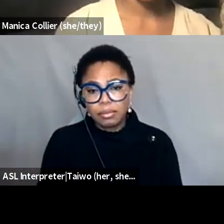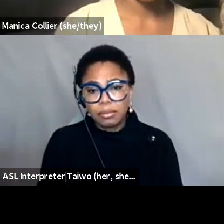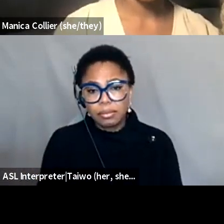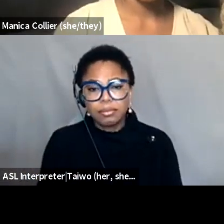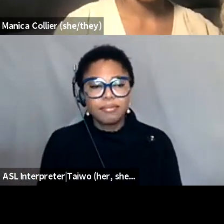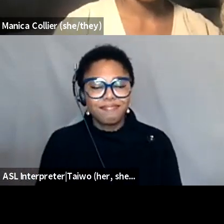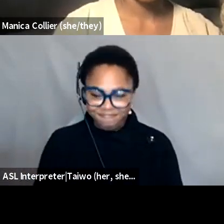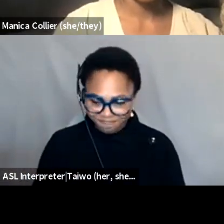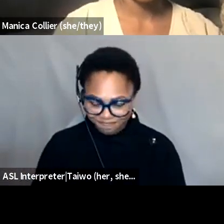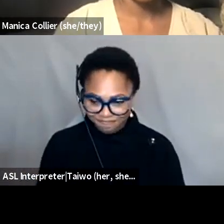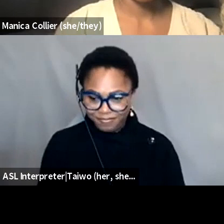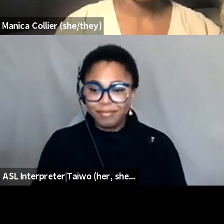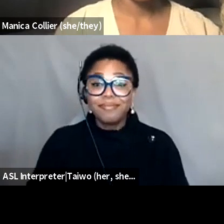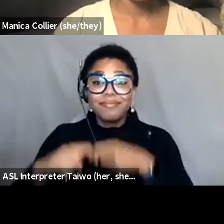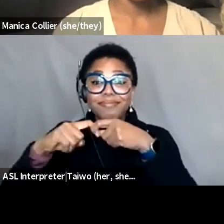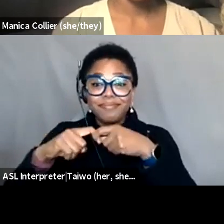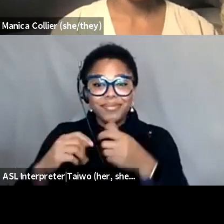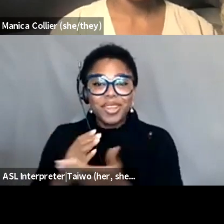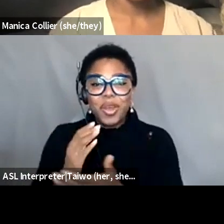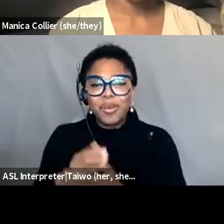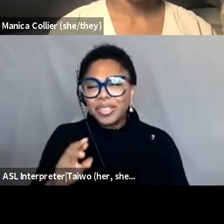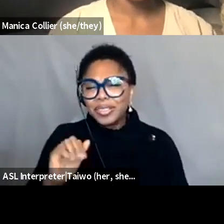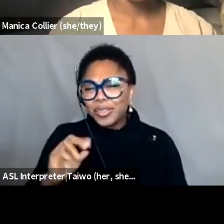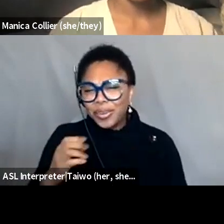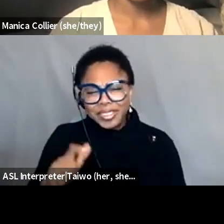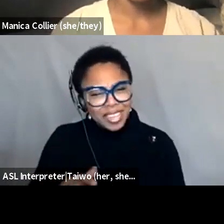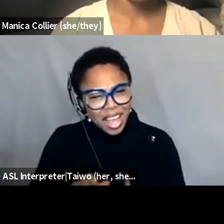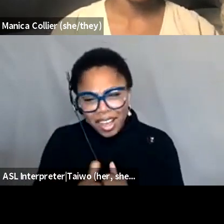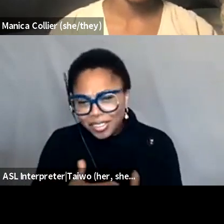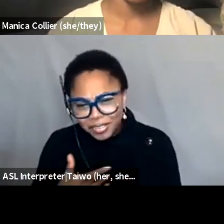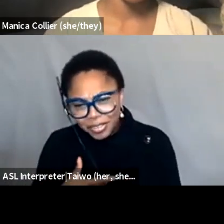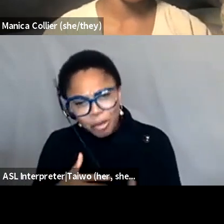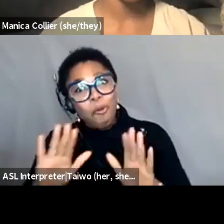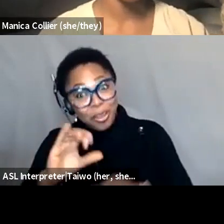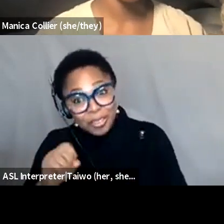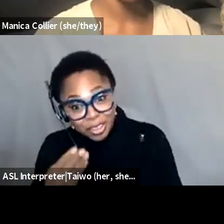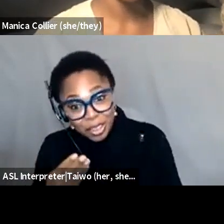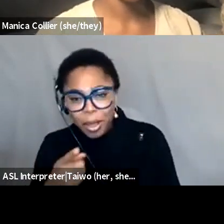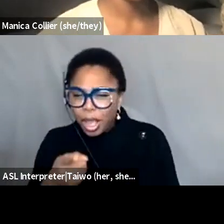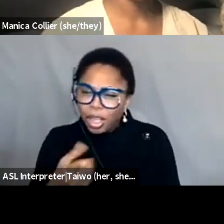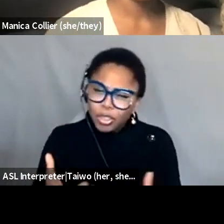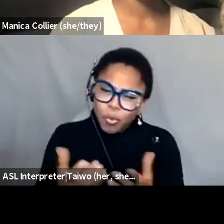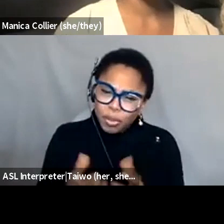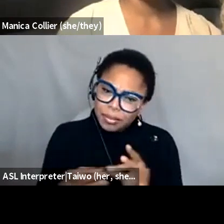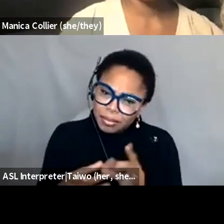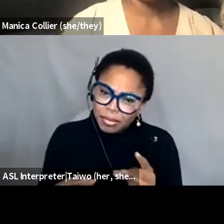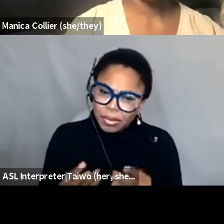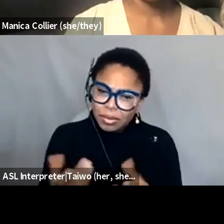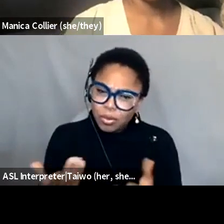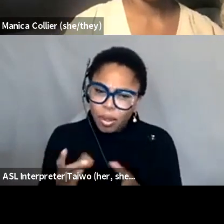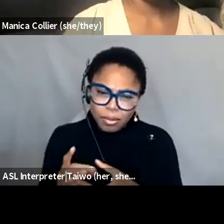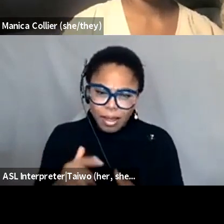All right, let's stop here. So Rachel, how was that? And do you, great job. And do you want to say a little bit about what